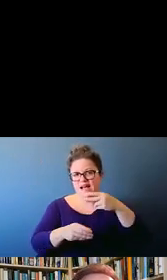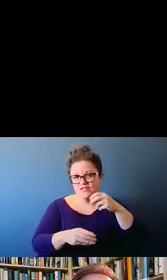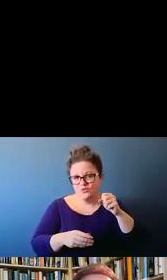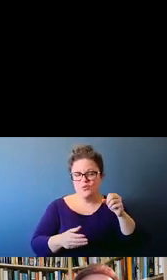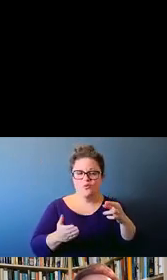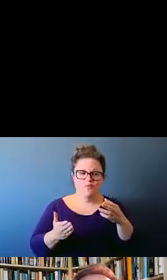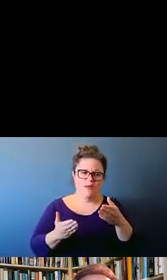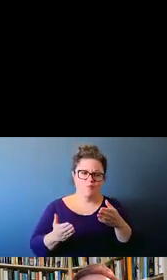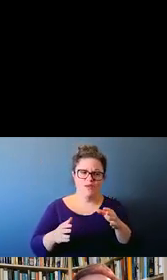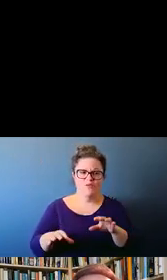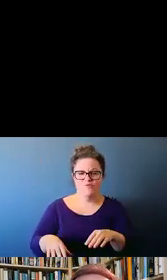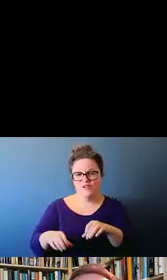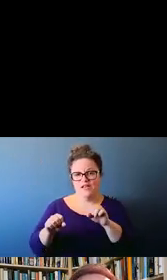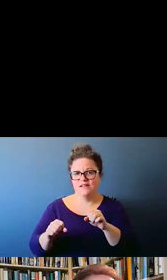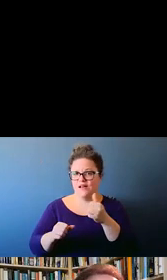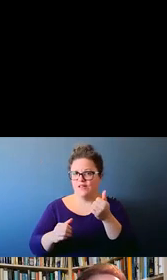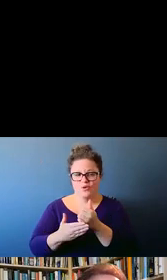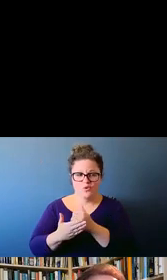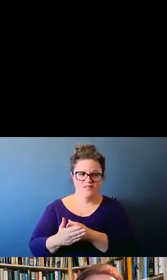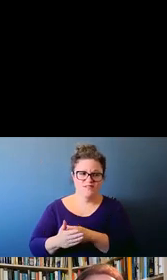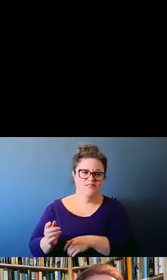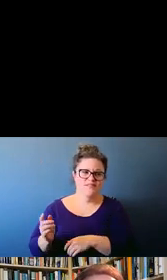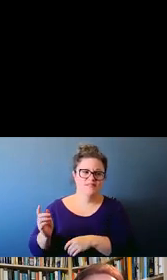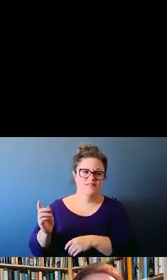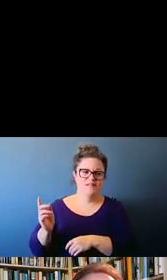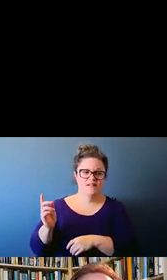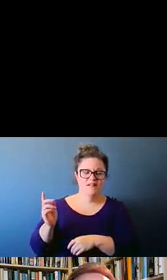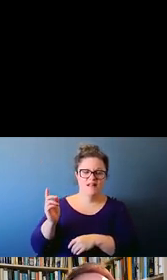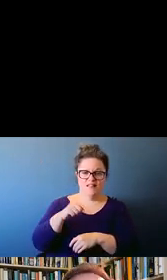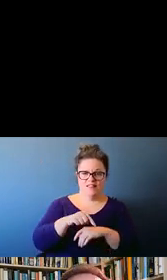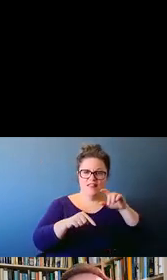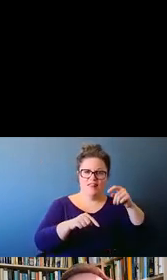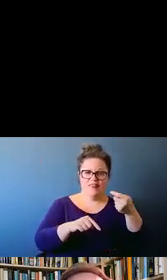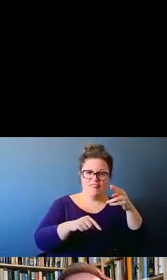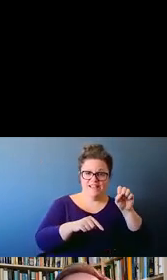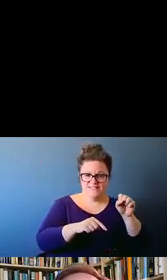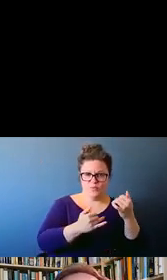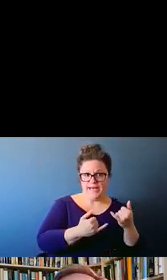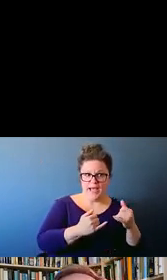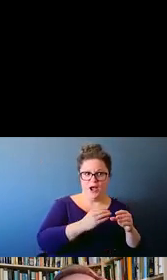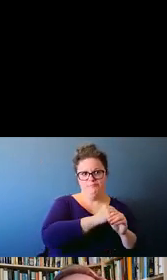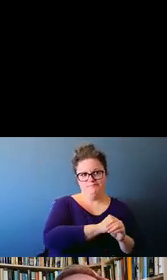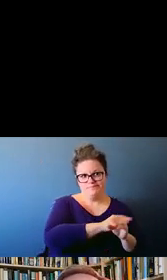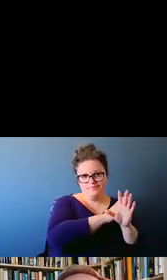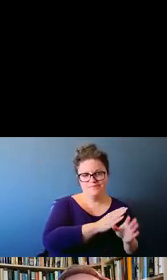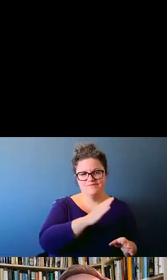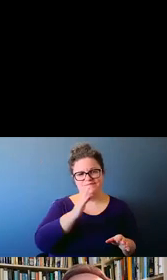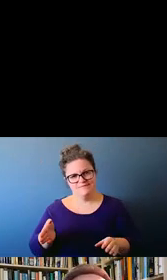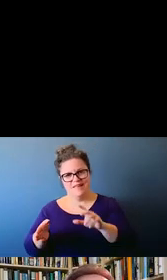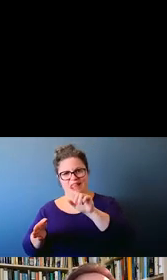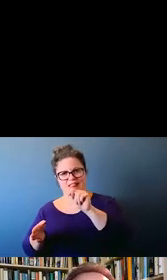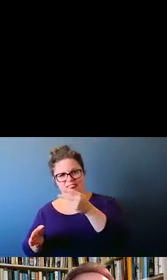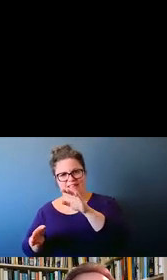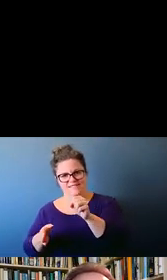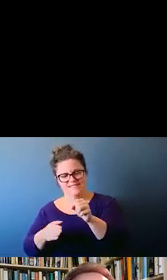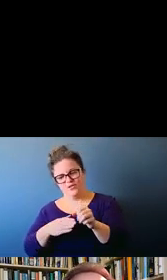courses, it's the this on the left, which is the reality right now, versus the this on the right. We're not yet